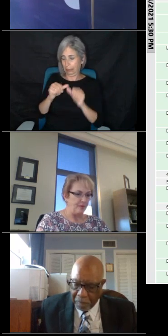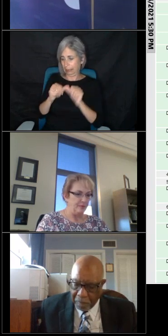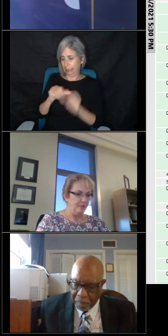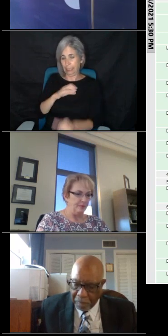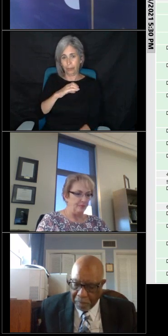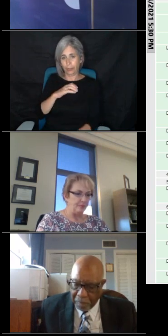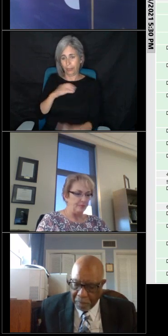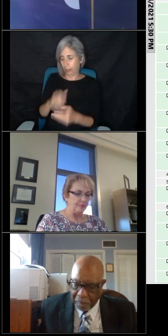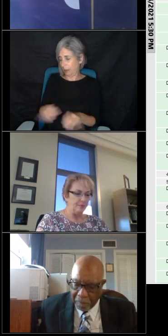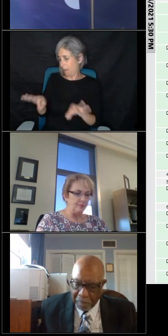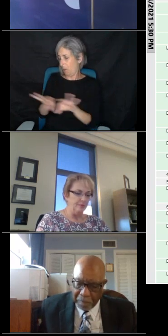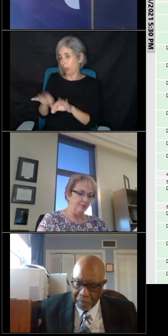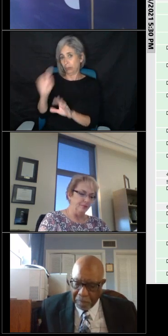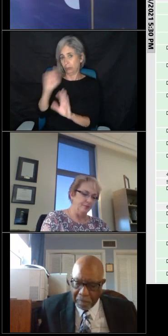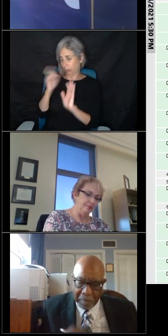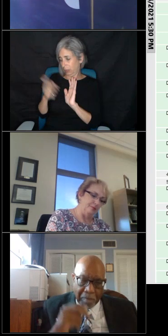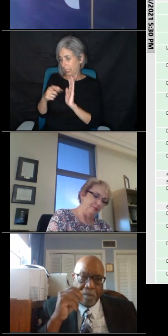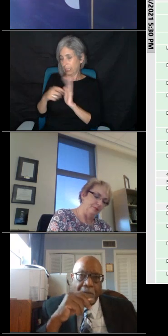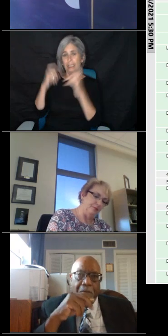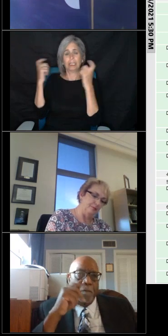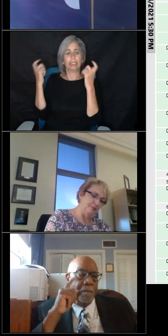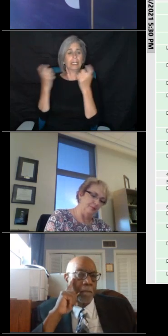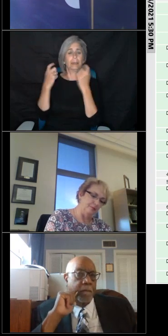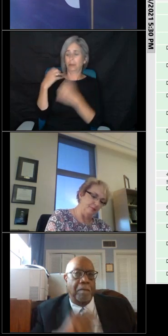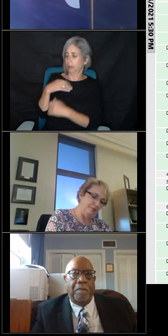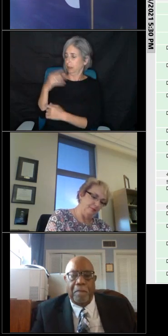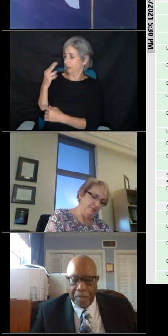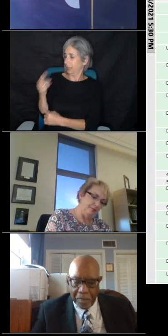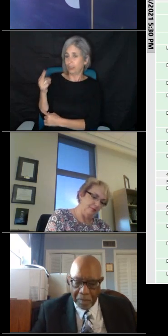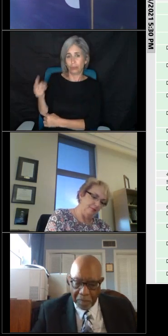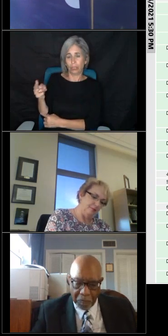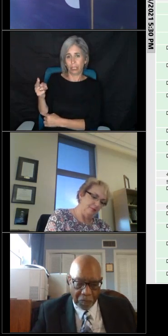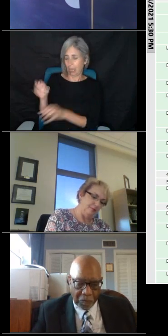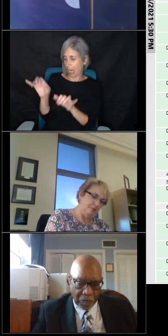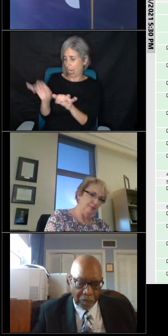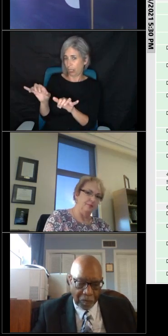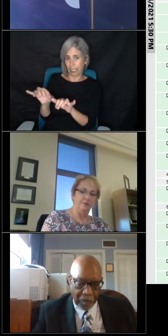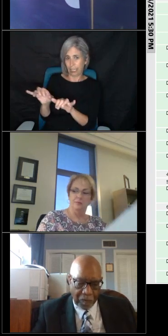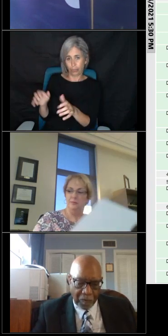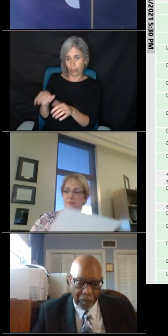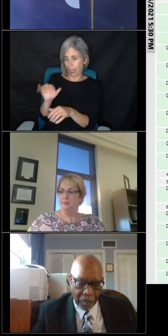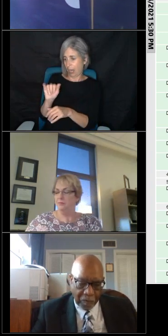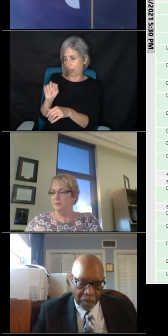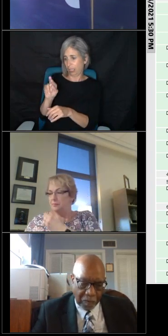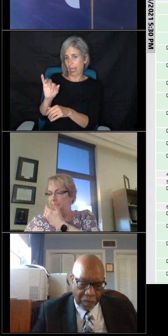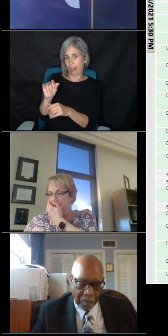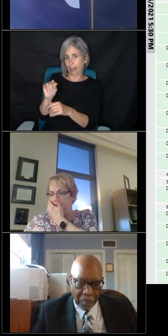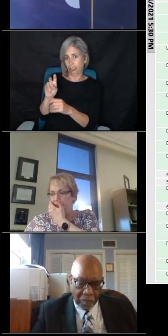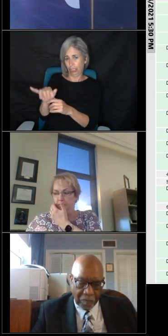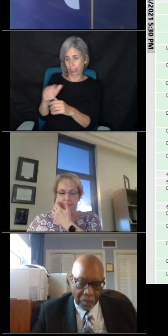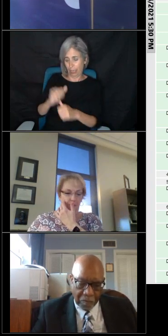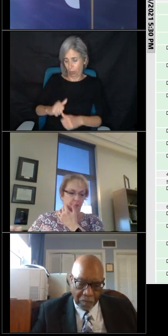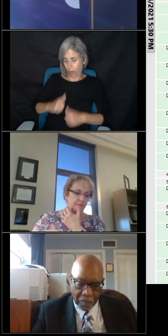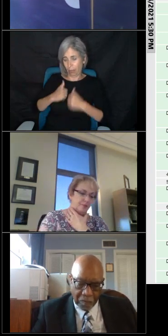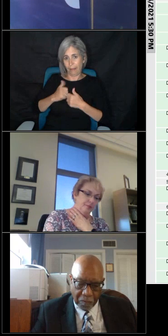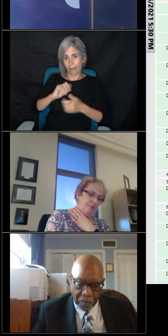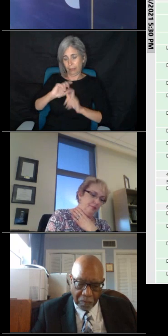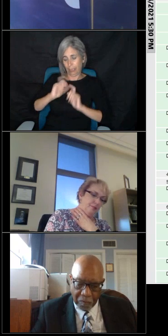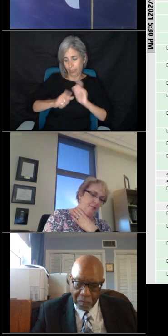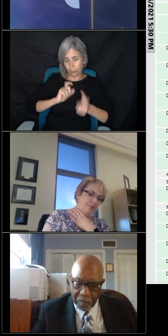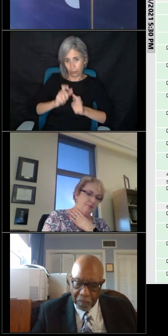it is important to acknowledge and celebrate the benefit of history, architecture, and archaeology to our lives and the contributions made